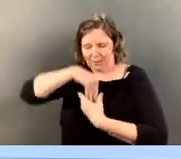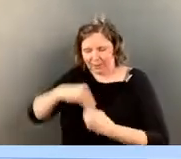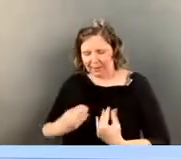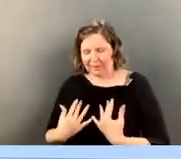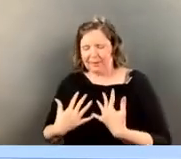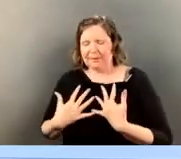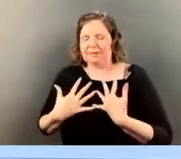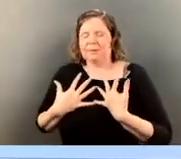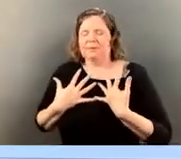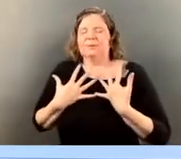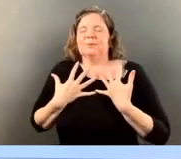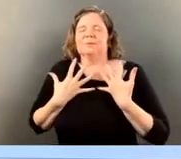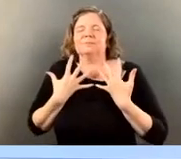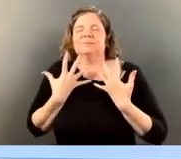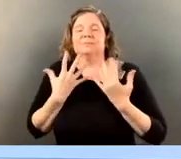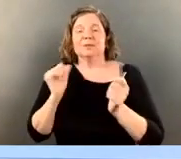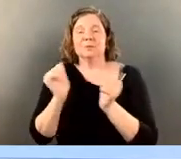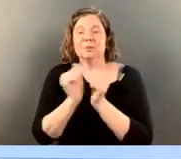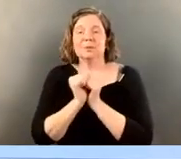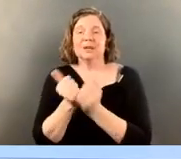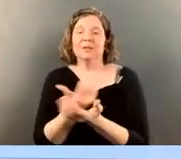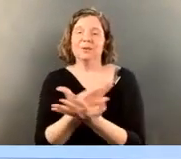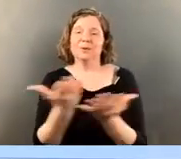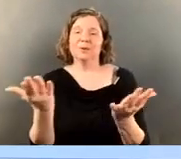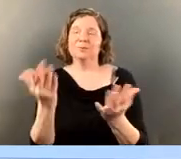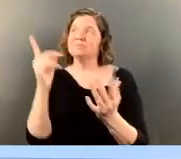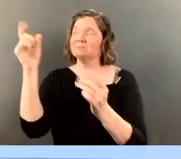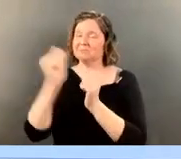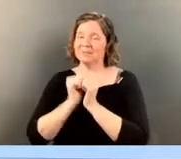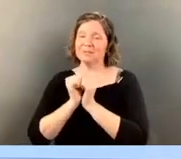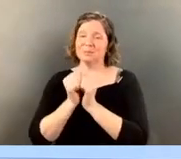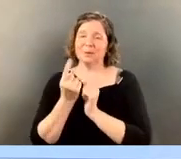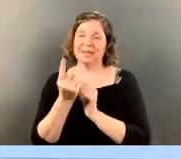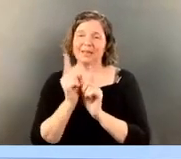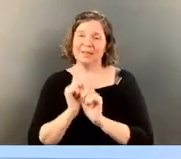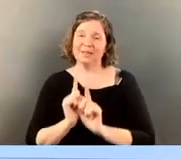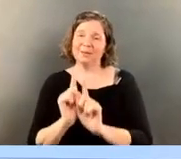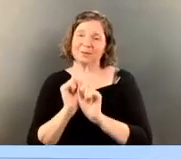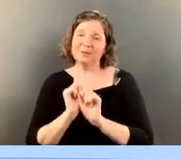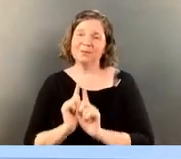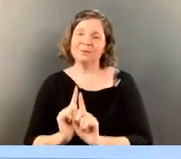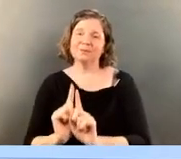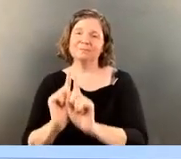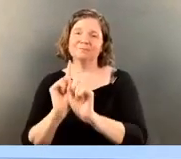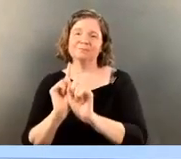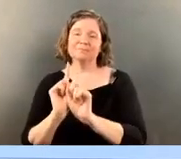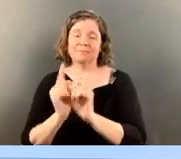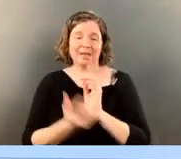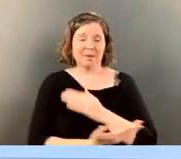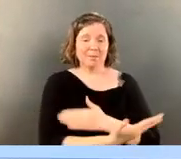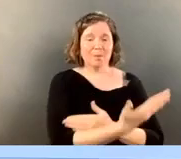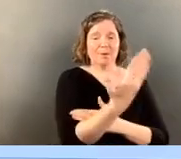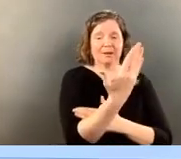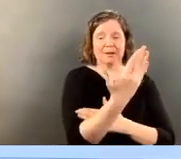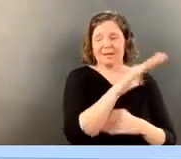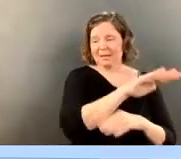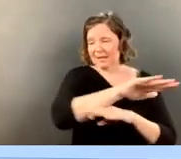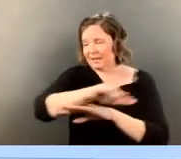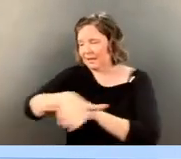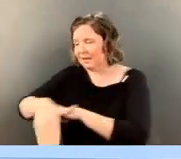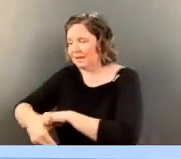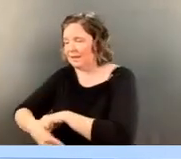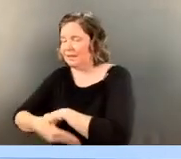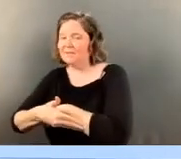and within you. He is with you, he is with you in the morning, in